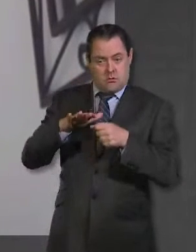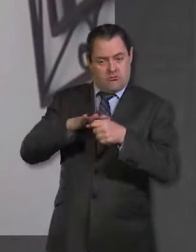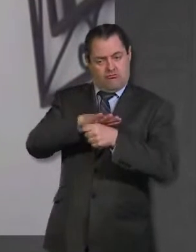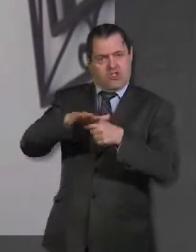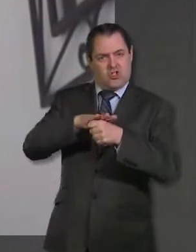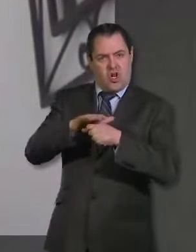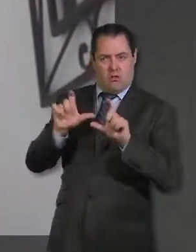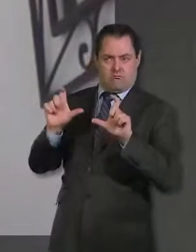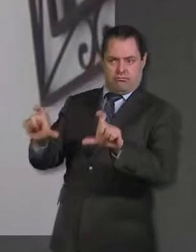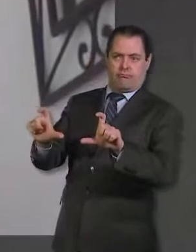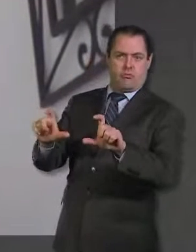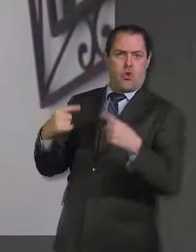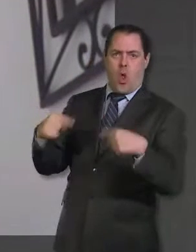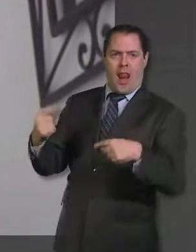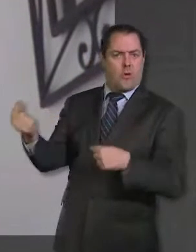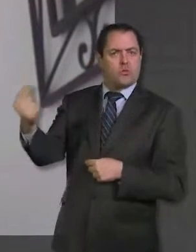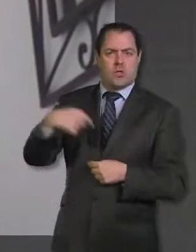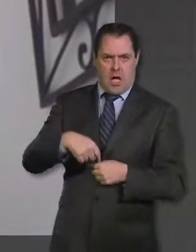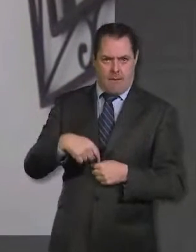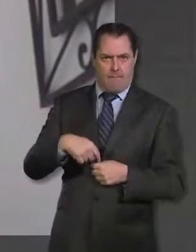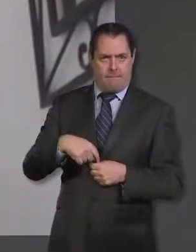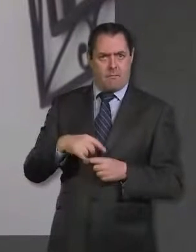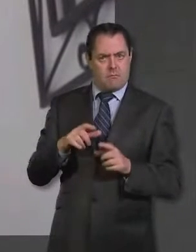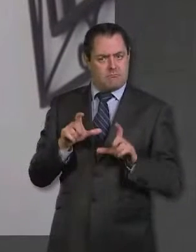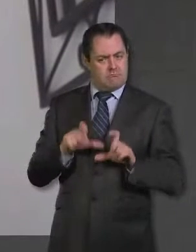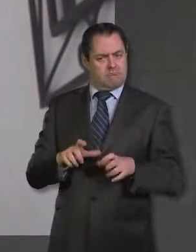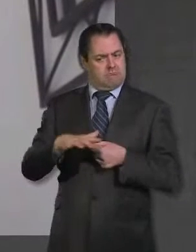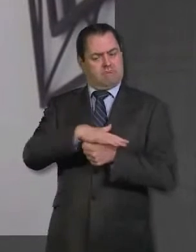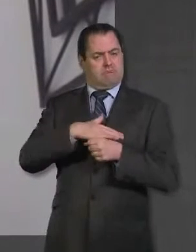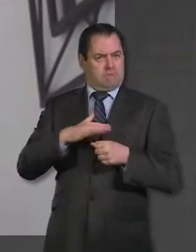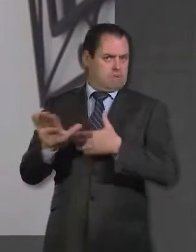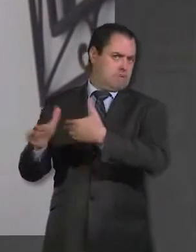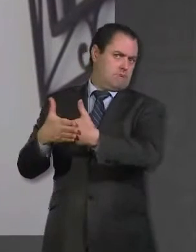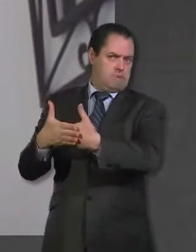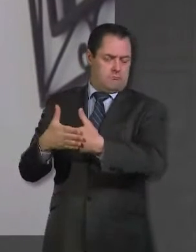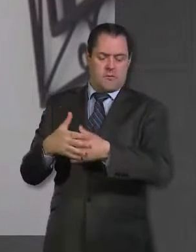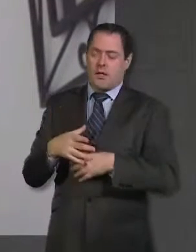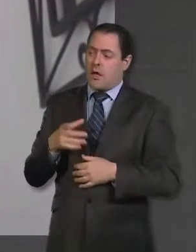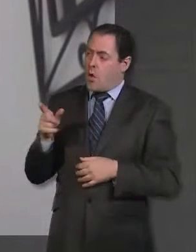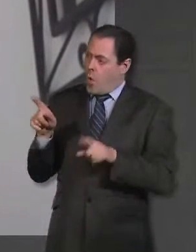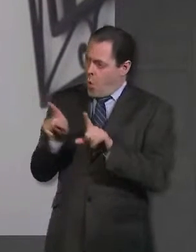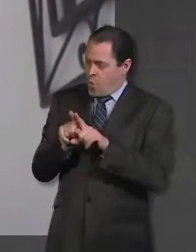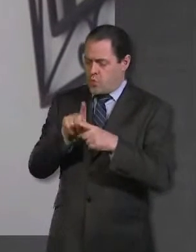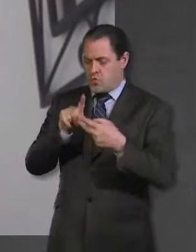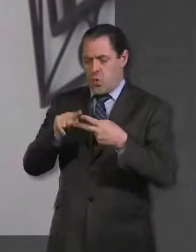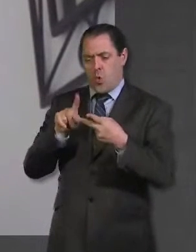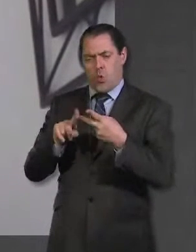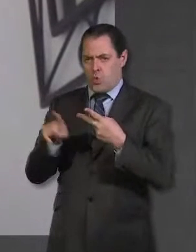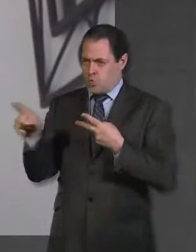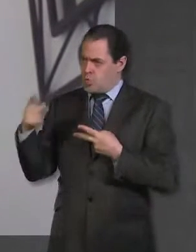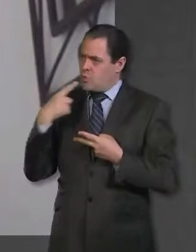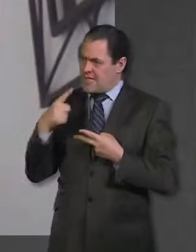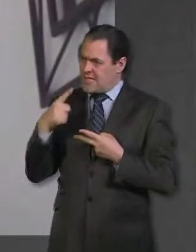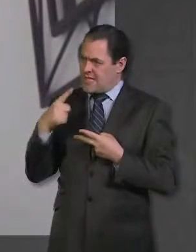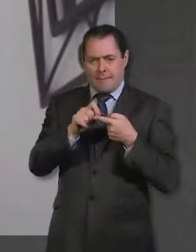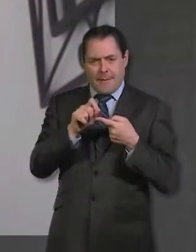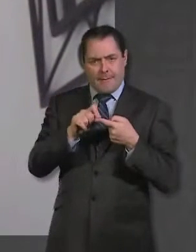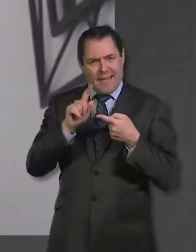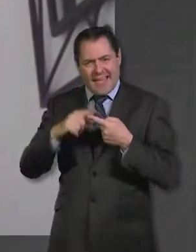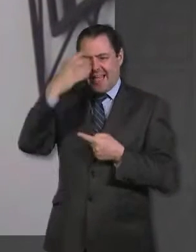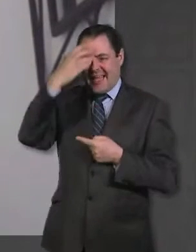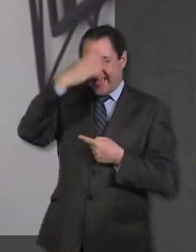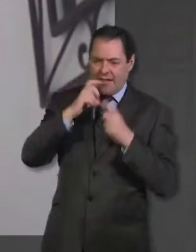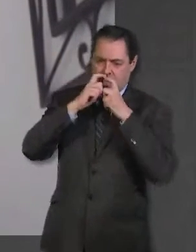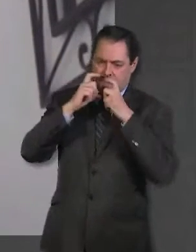already mentioned, Mr. Hancock, the vital importance of PPE, how it protects the people who protect